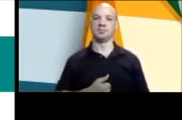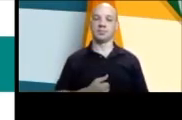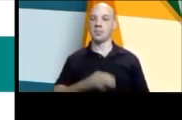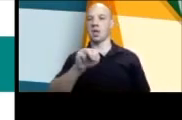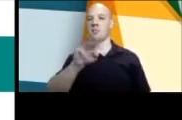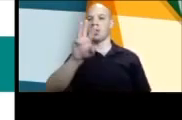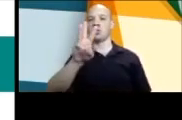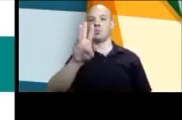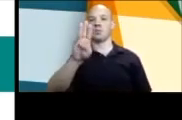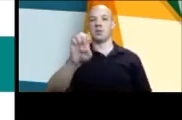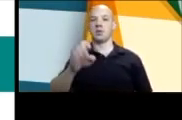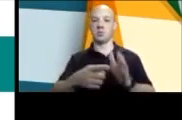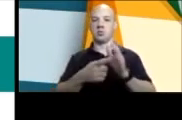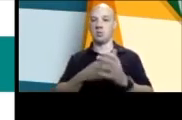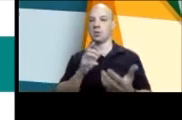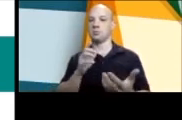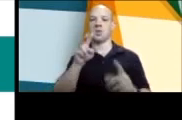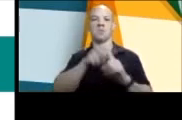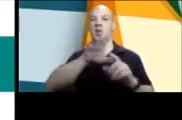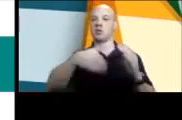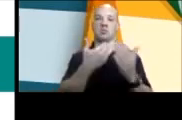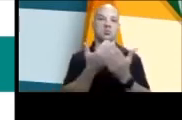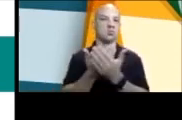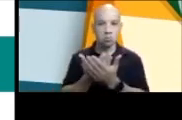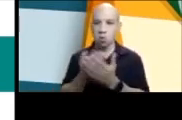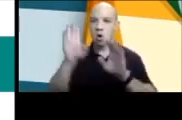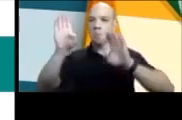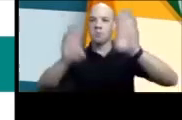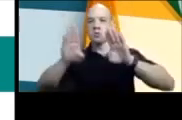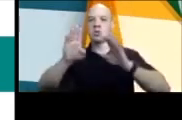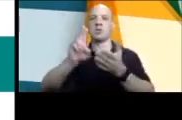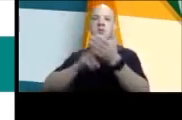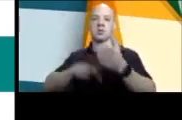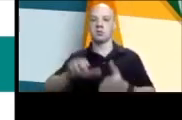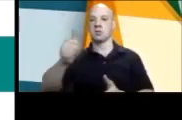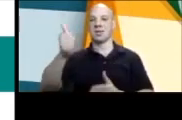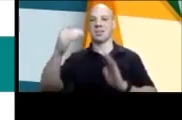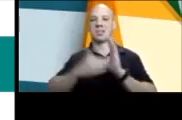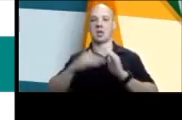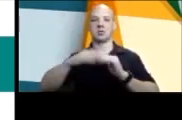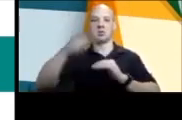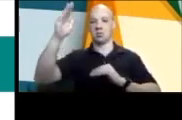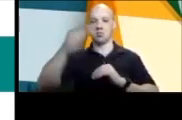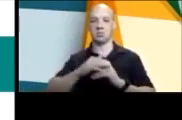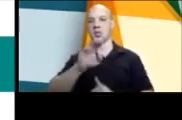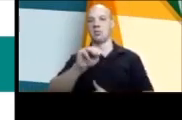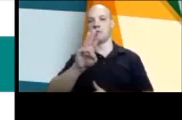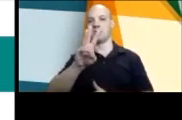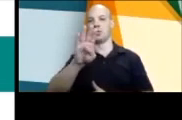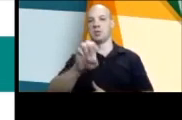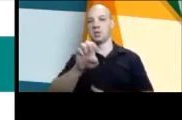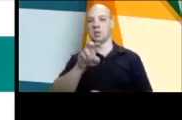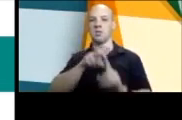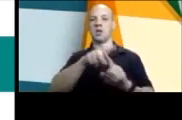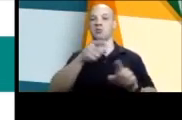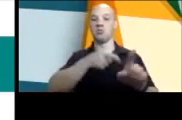MWBE requirements apply to all procurement contracts of 10,000 or more. MWBE applies to professional